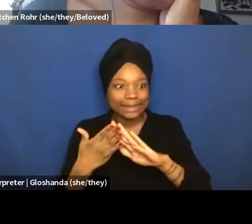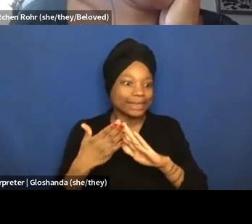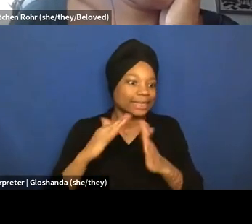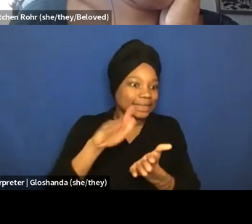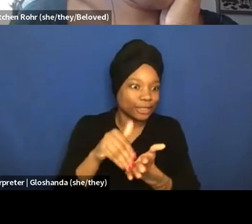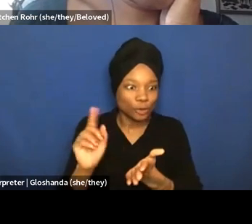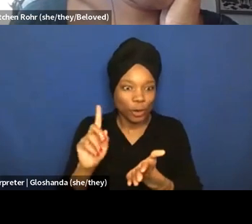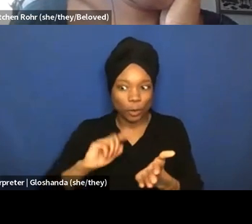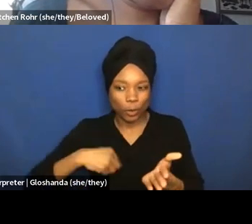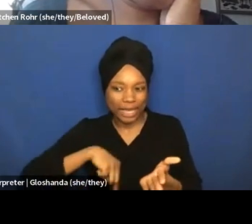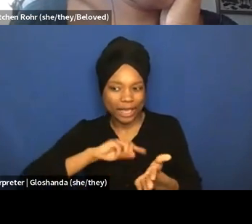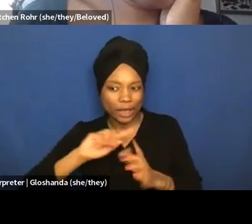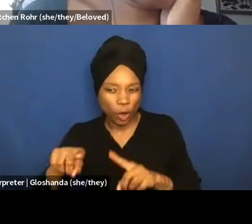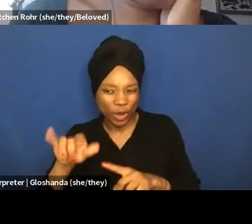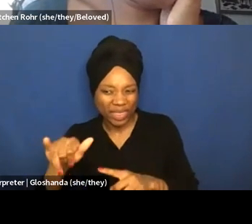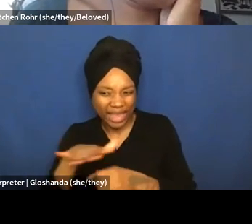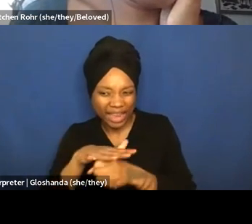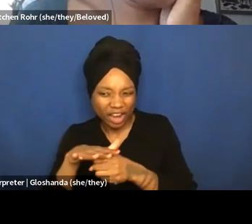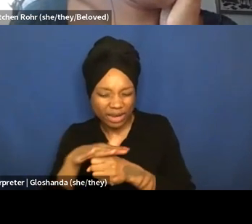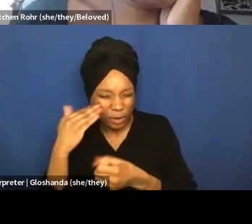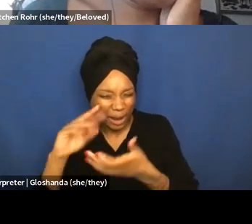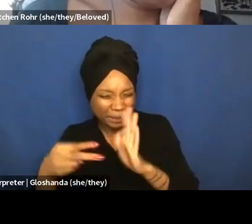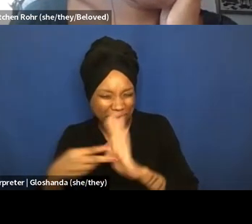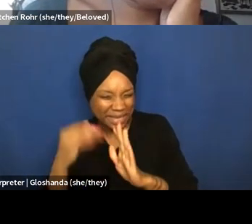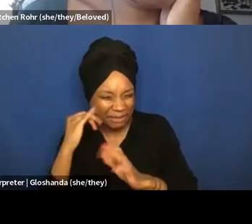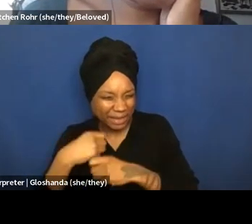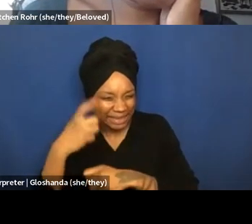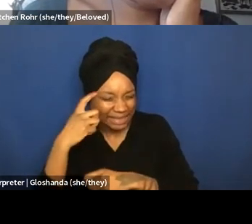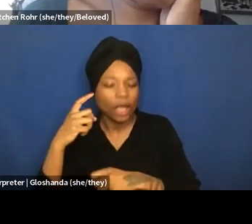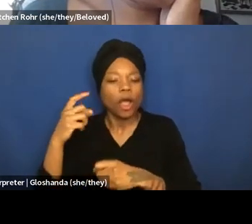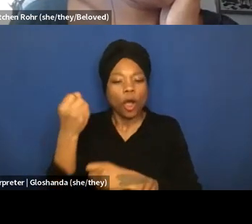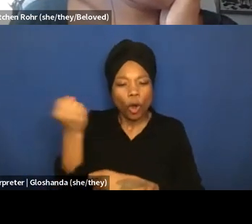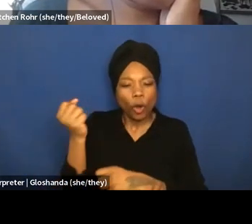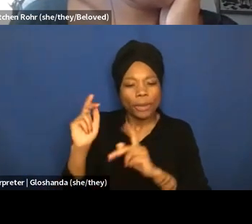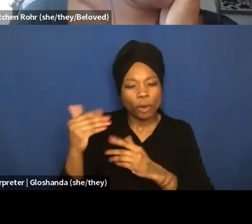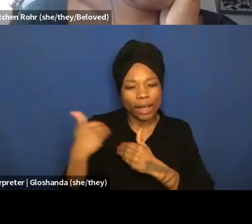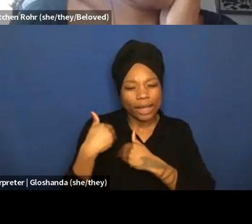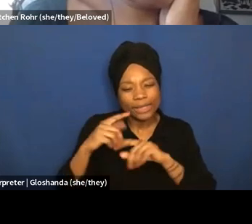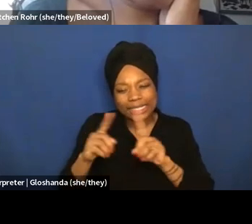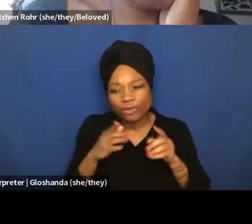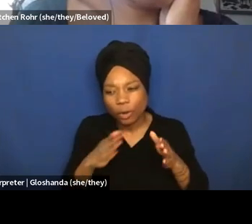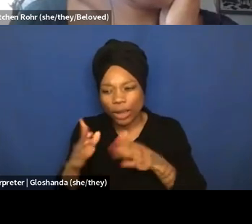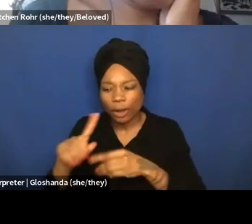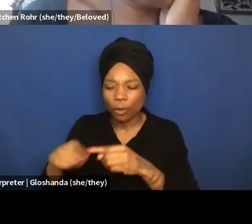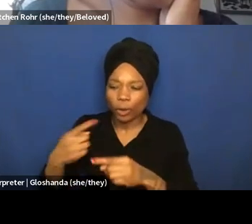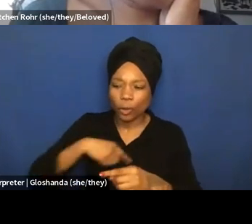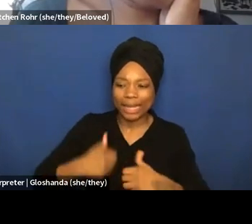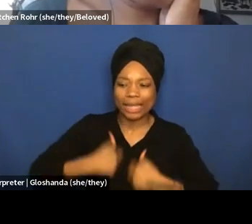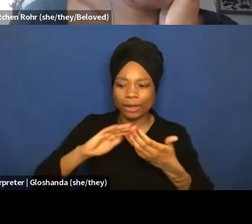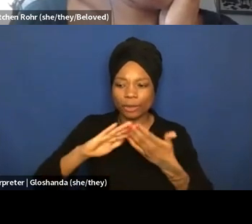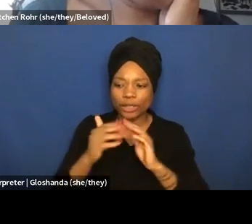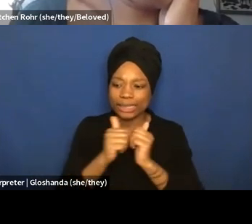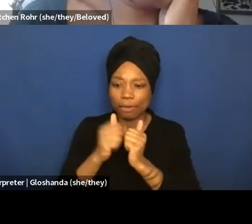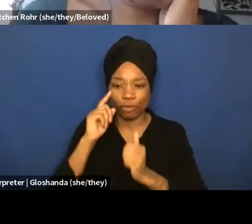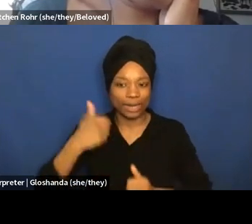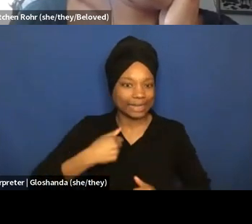area. You know what I mean? That makes sense. Giving us the opportunity to kind of hold those folks accountable in a different way when we're in community together. If, like, you know, if I know my neighbors